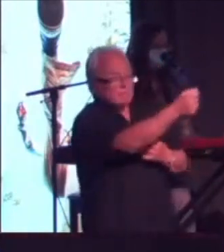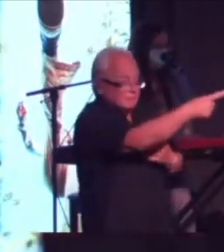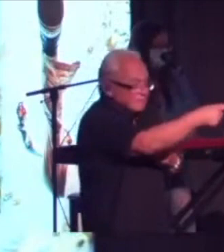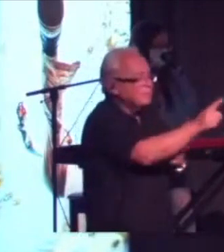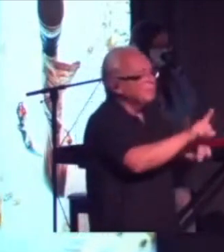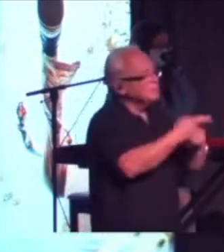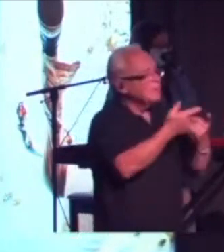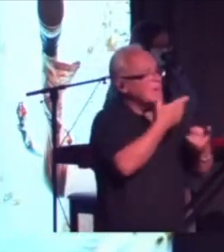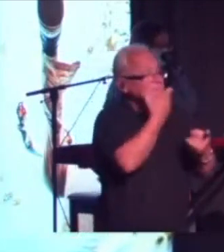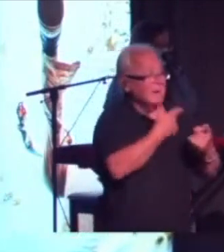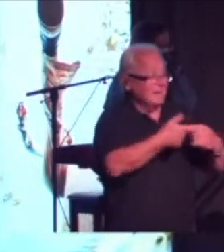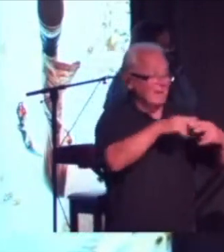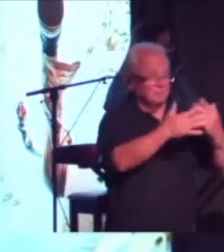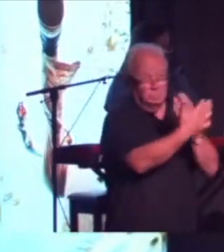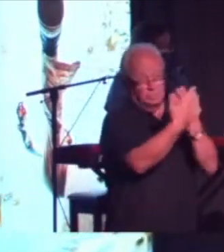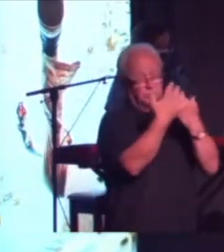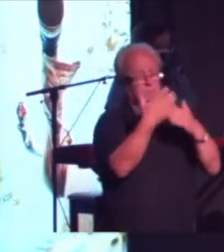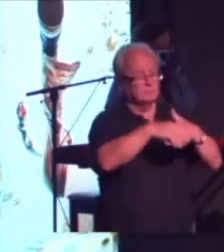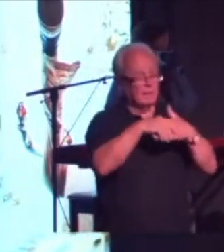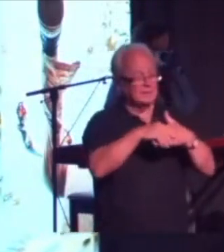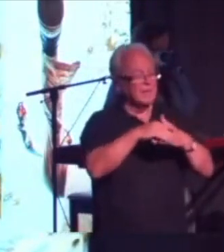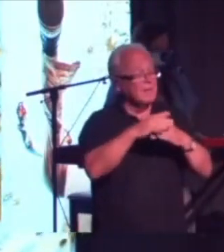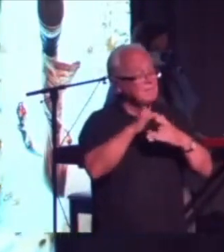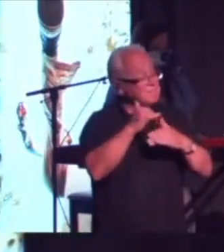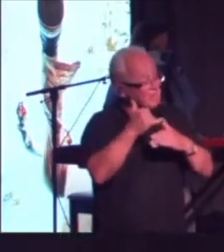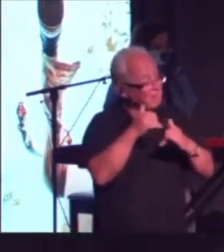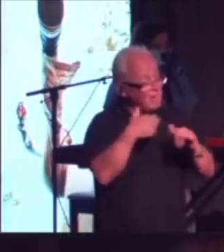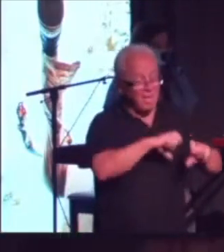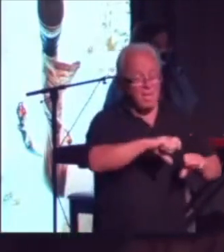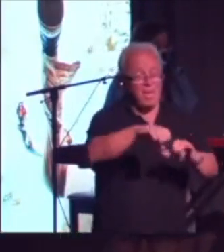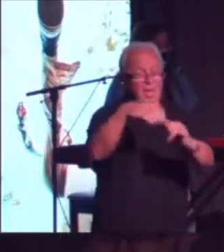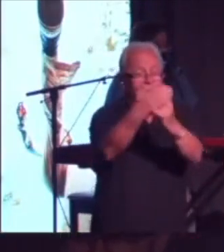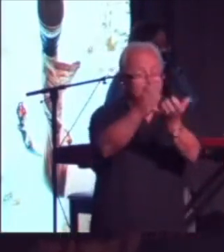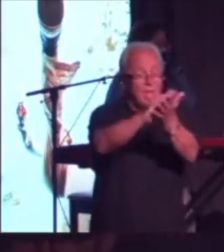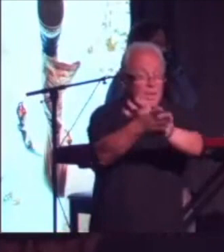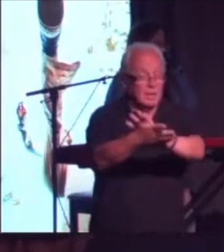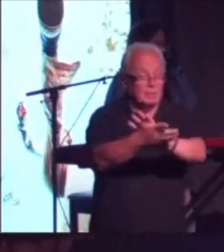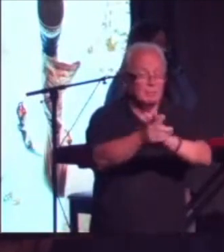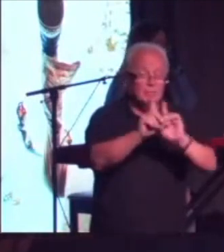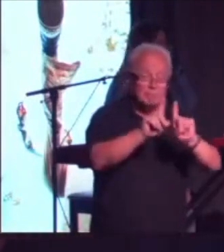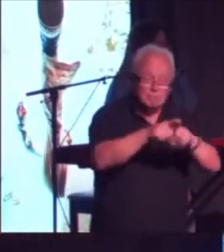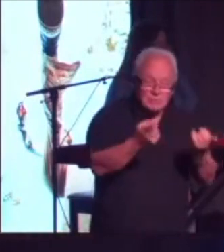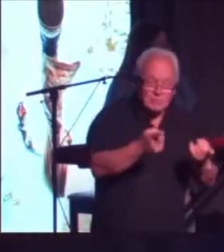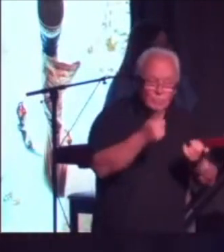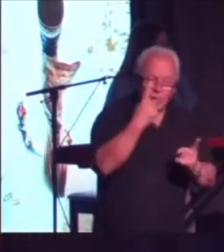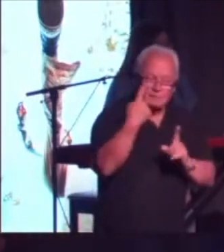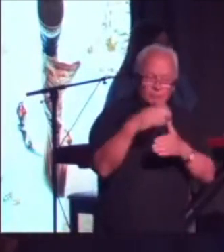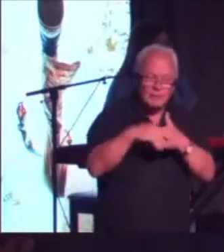many companions may come to ruin, but there is a friend who sticks closer than a